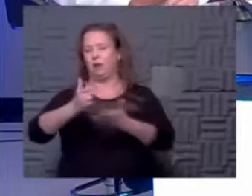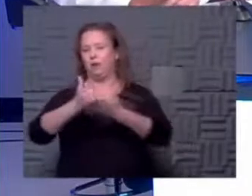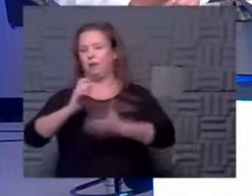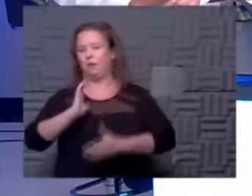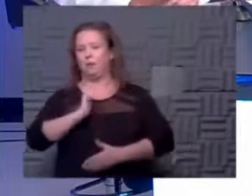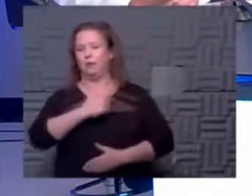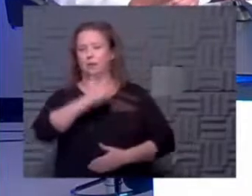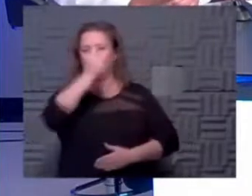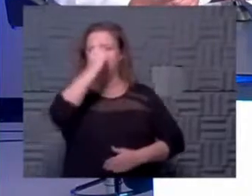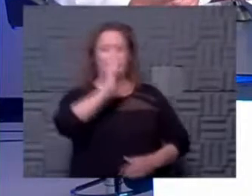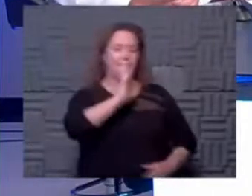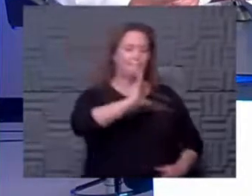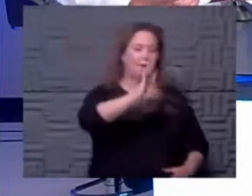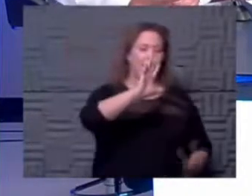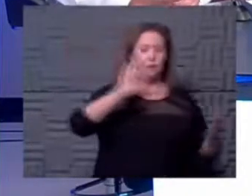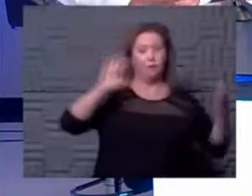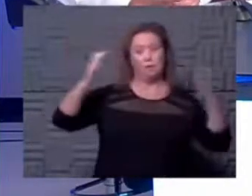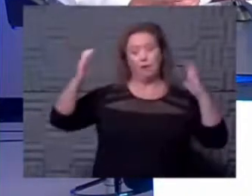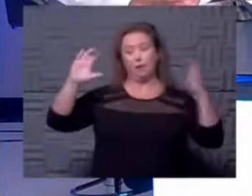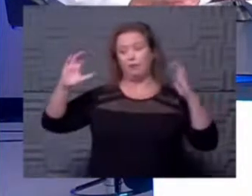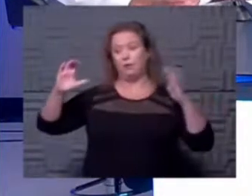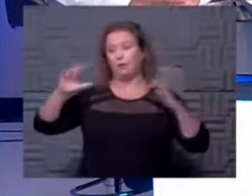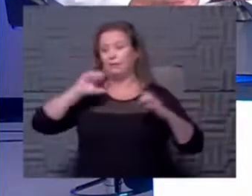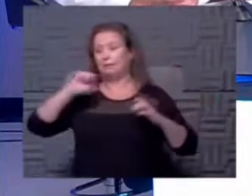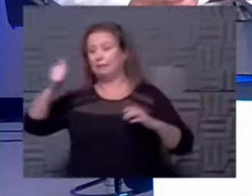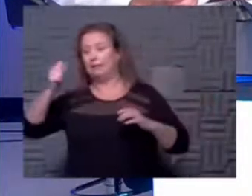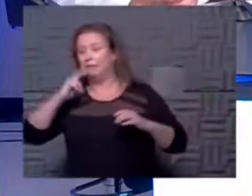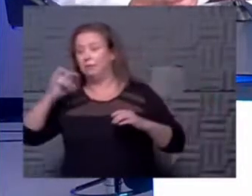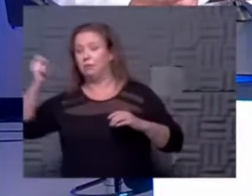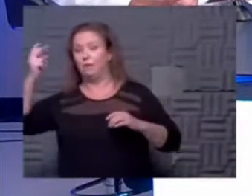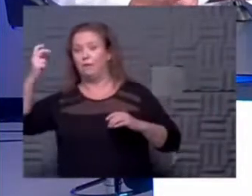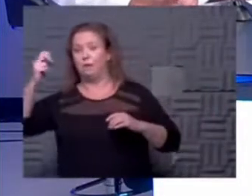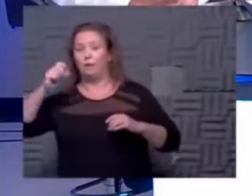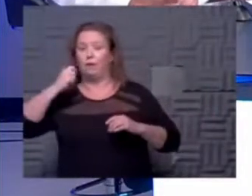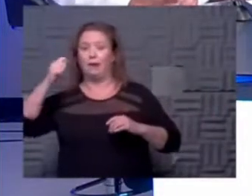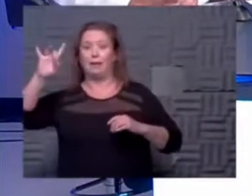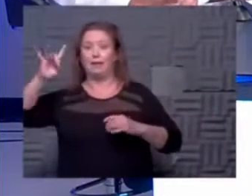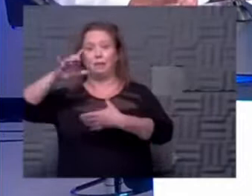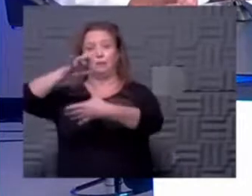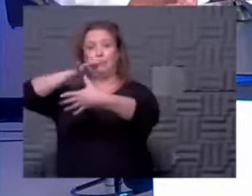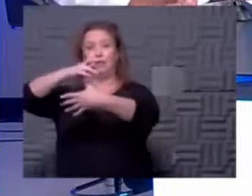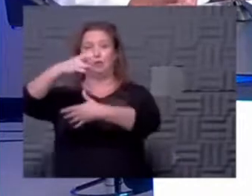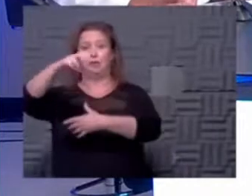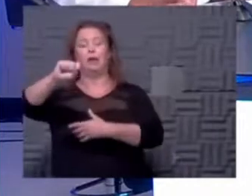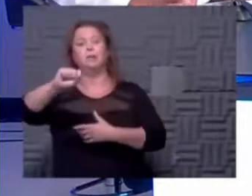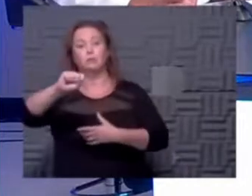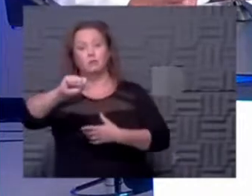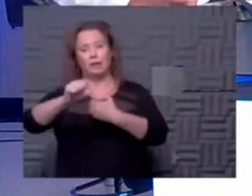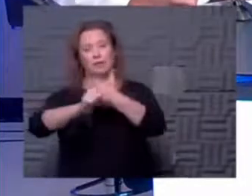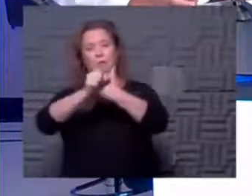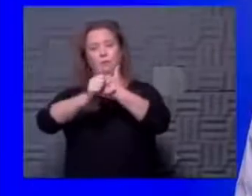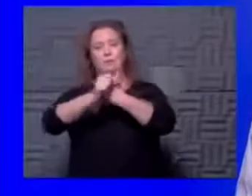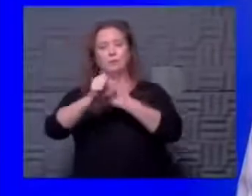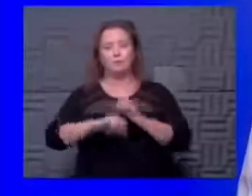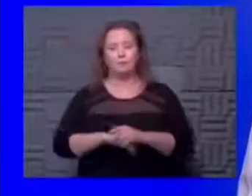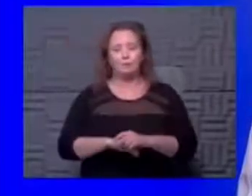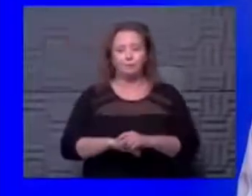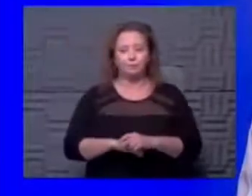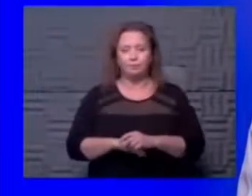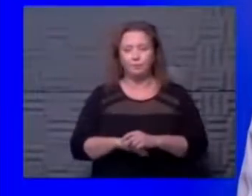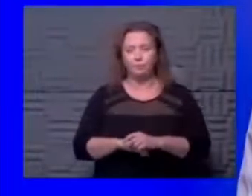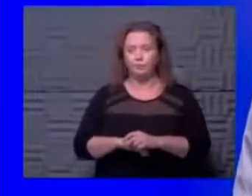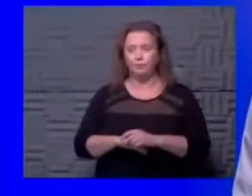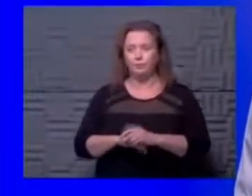understand the difference between like a 5-year-old versus maybe a 10 or 12-year-old, and then maybe 18-year-old seniors in high school as far as the risk goes. Yeah. I